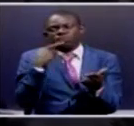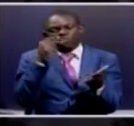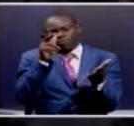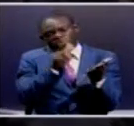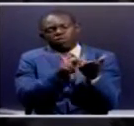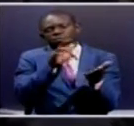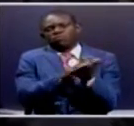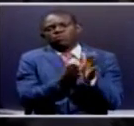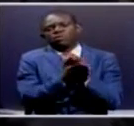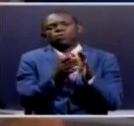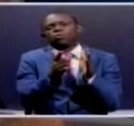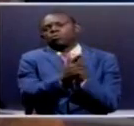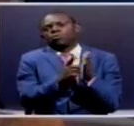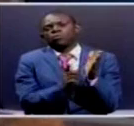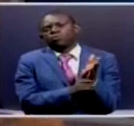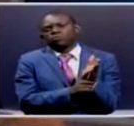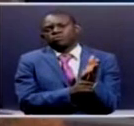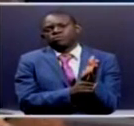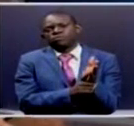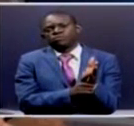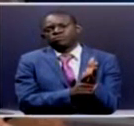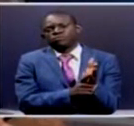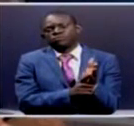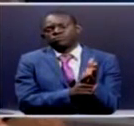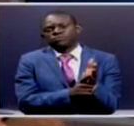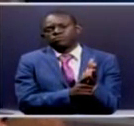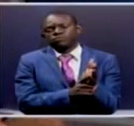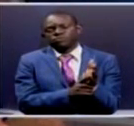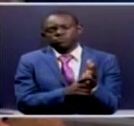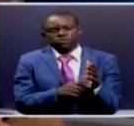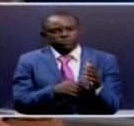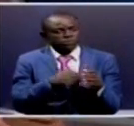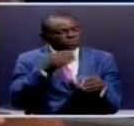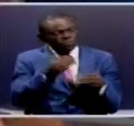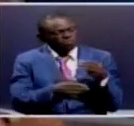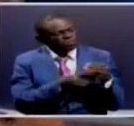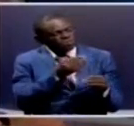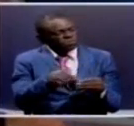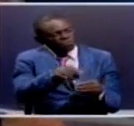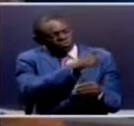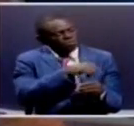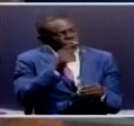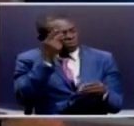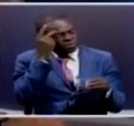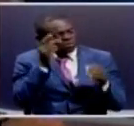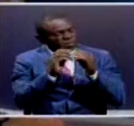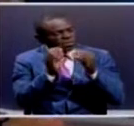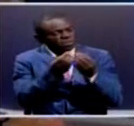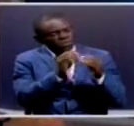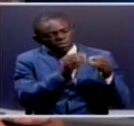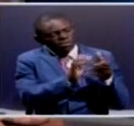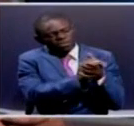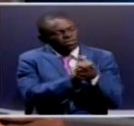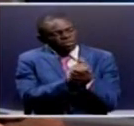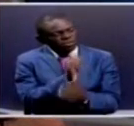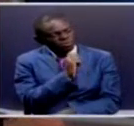liberty to do that. There's an issue of consensus here. Already you are divided, setting onto a path and an agenda, and in a divided way.